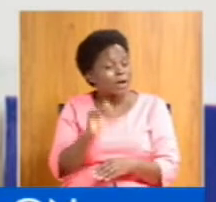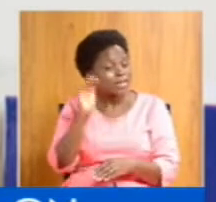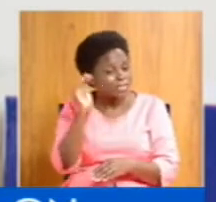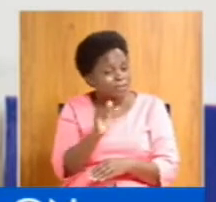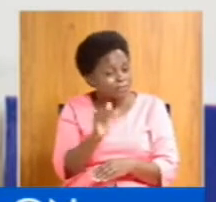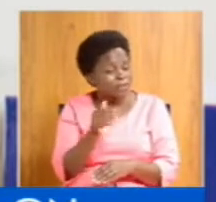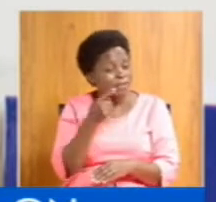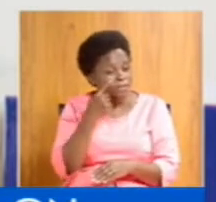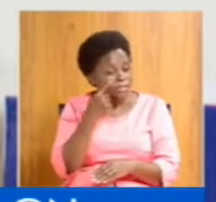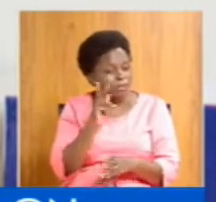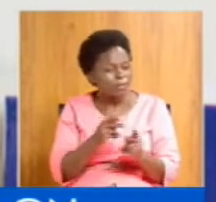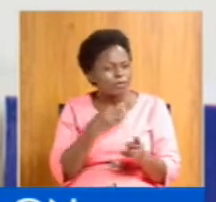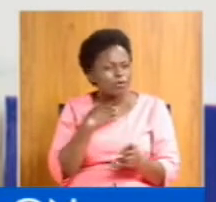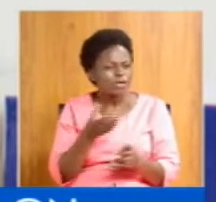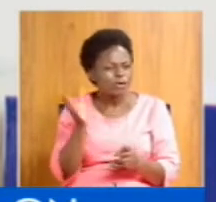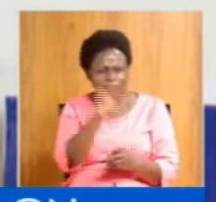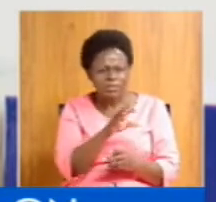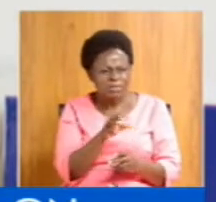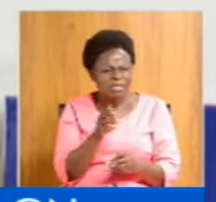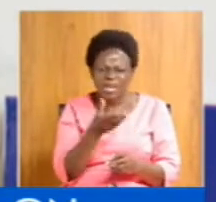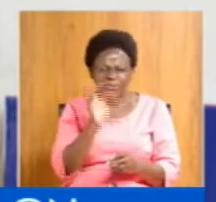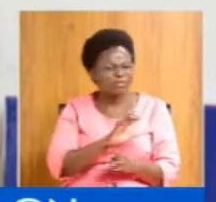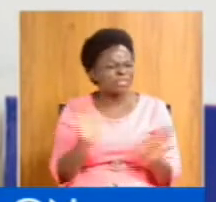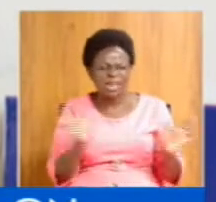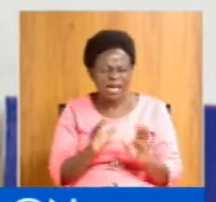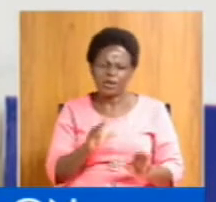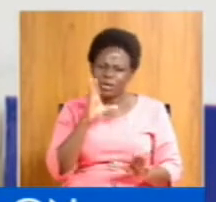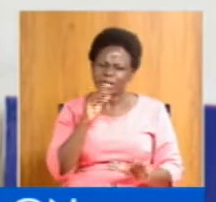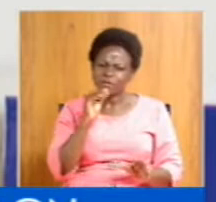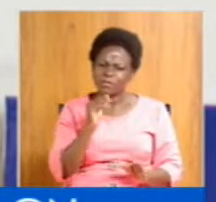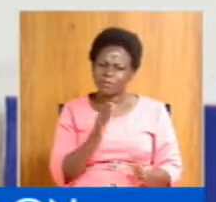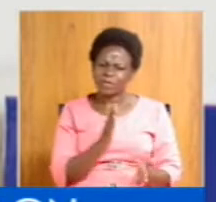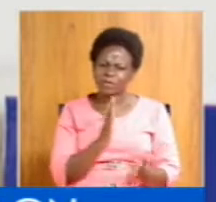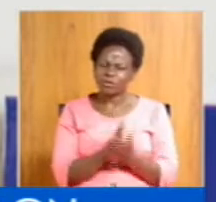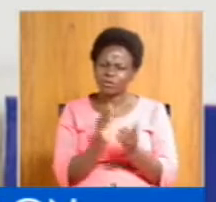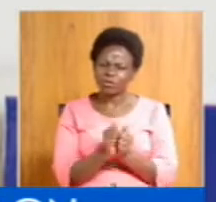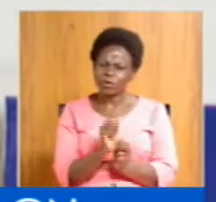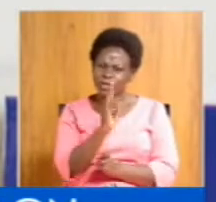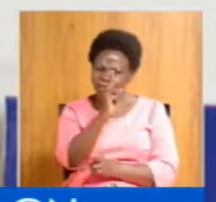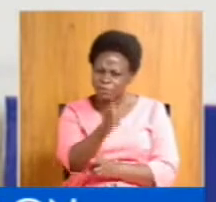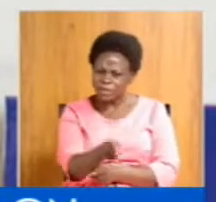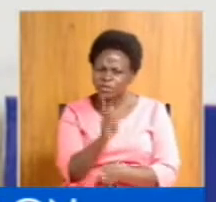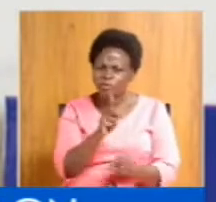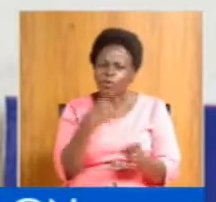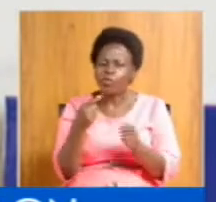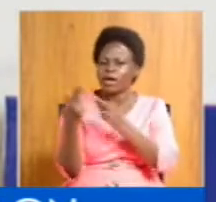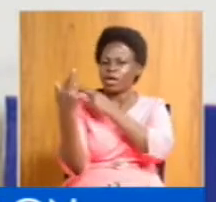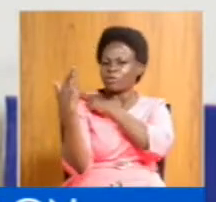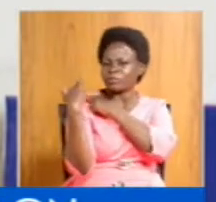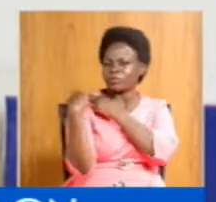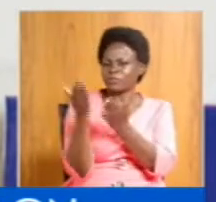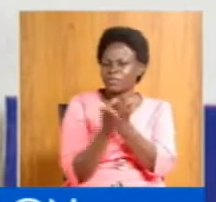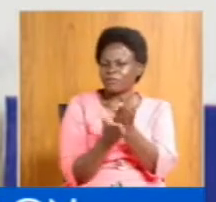but I've seen where people even want to abuse. You don't have to abuse. You just have to speak the facts with respect to those who are supposed to serve you, because